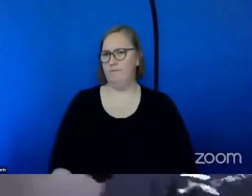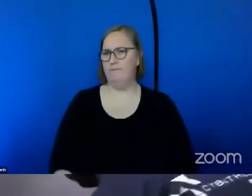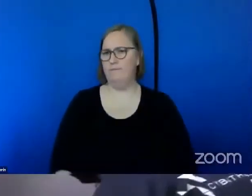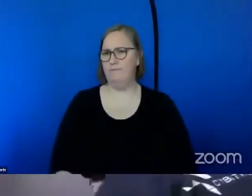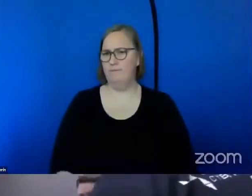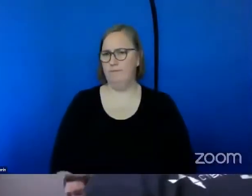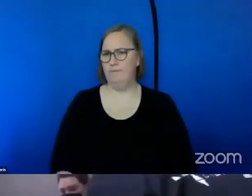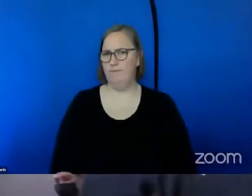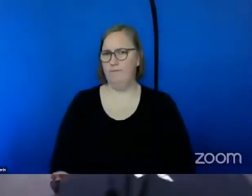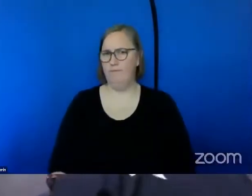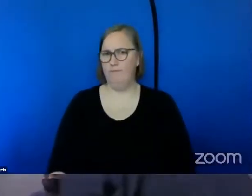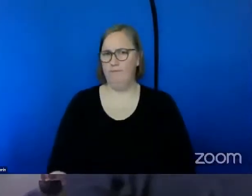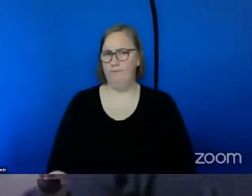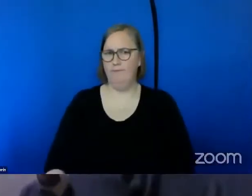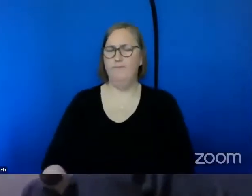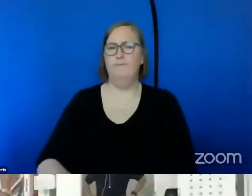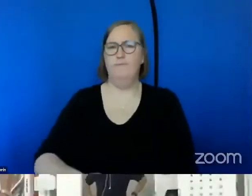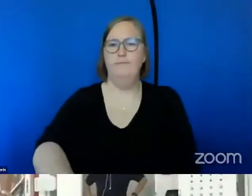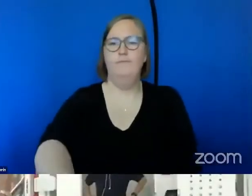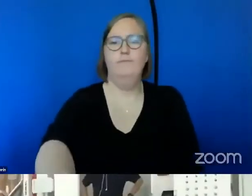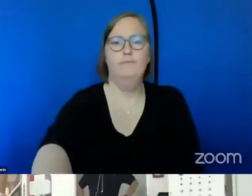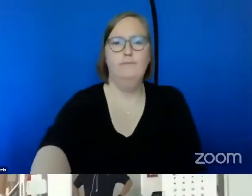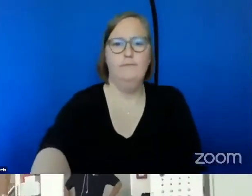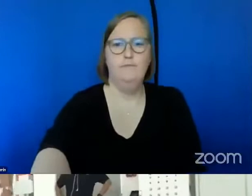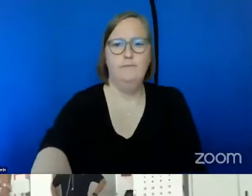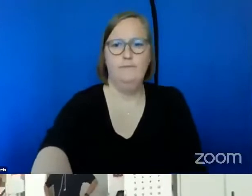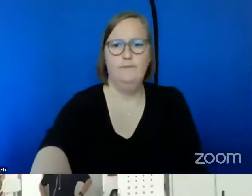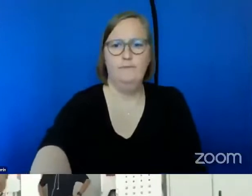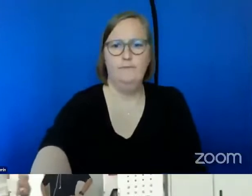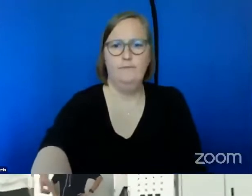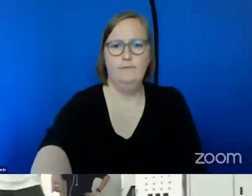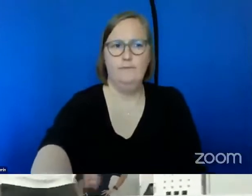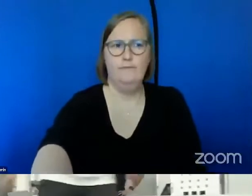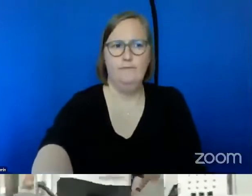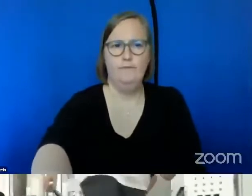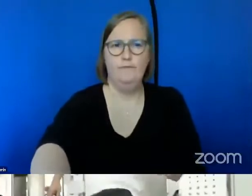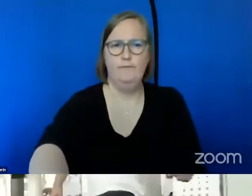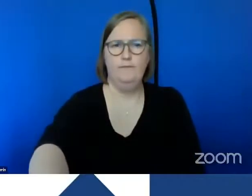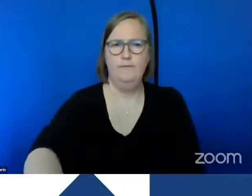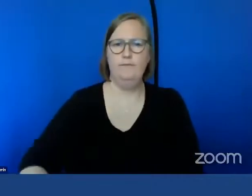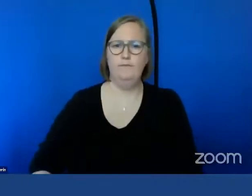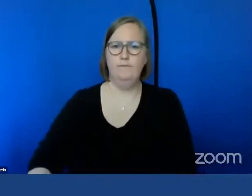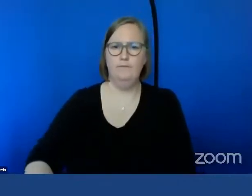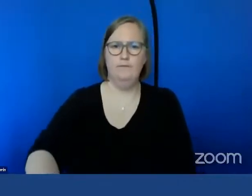Time. Don't miss this very special race.